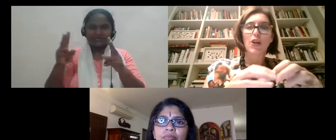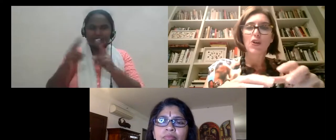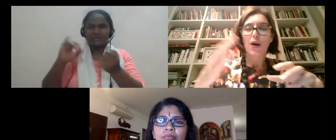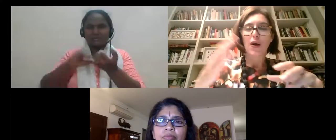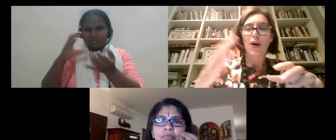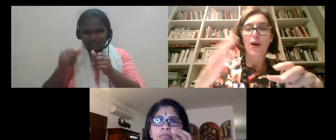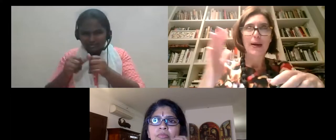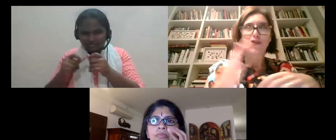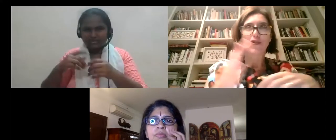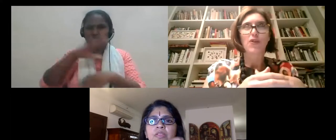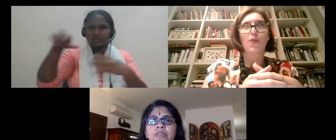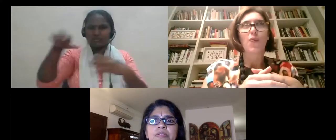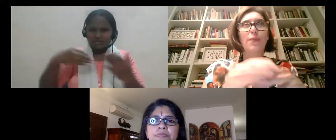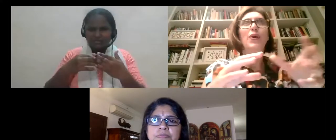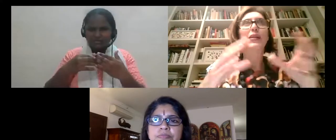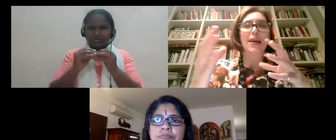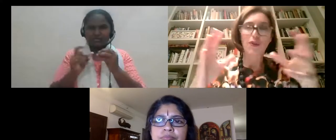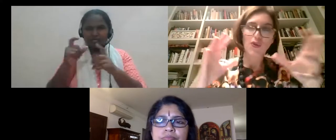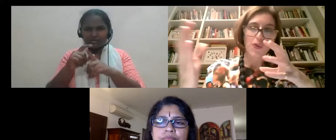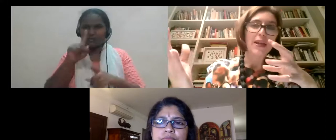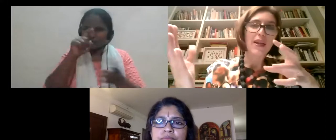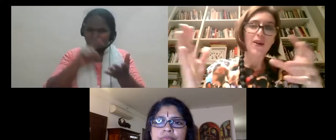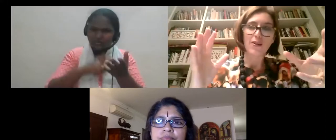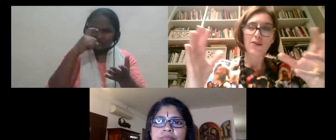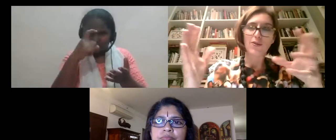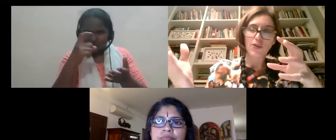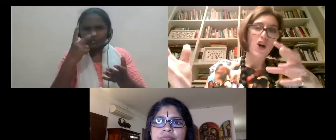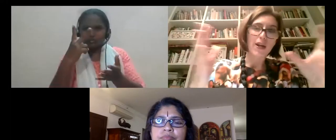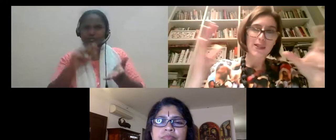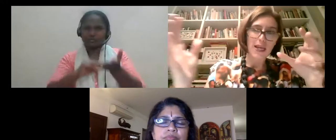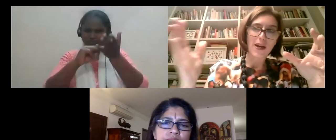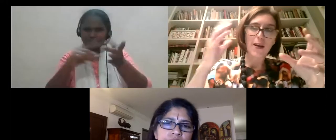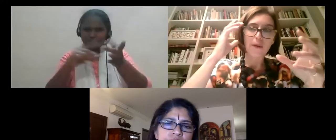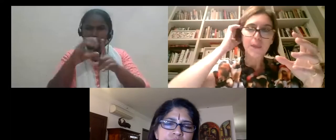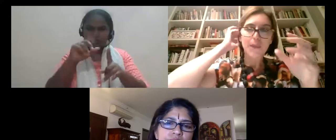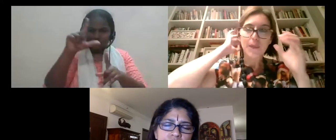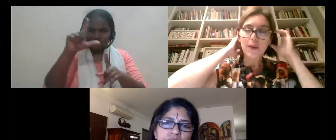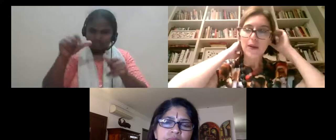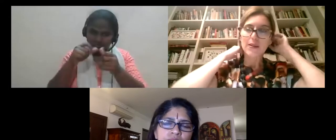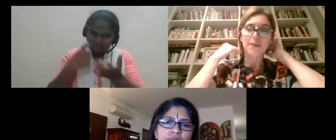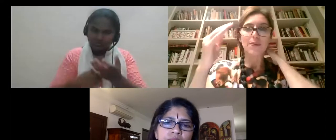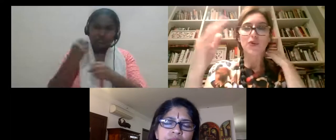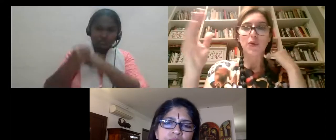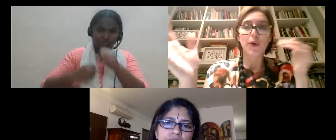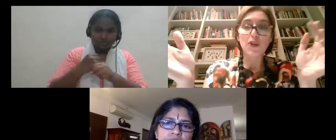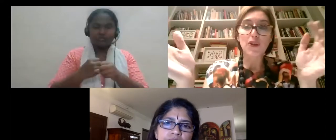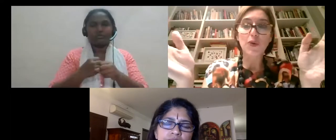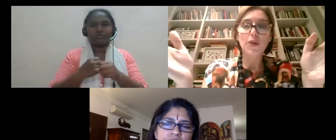scarce to around a budget of $1.72 million a year, mm-hmm.